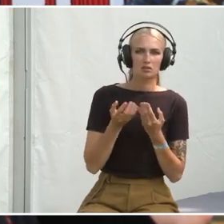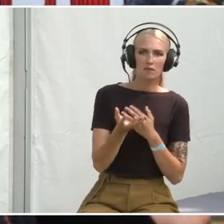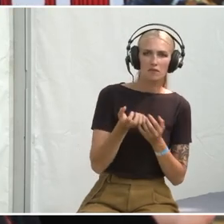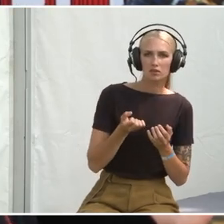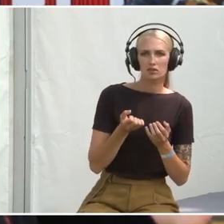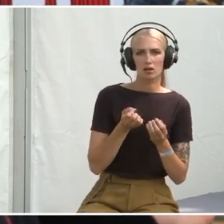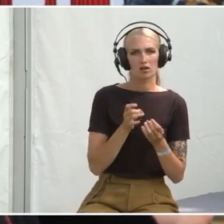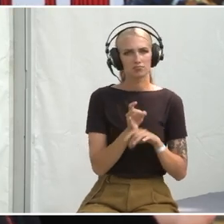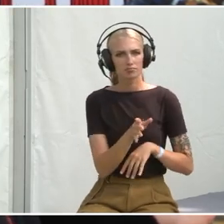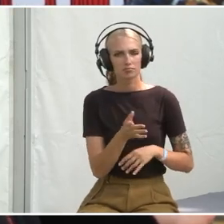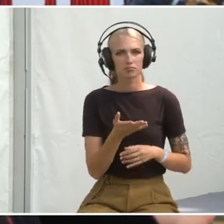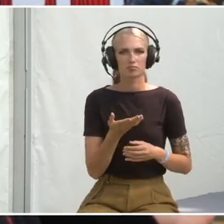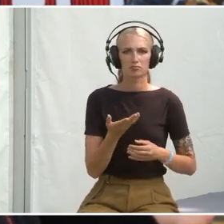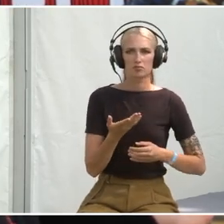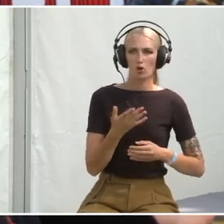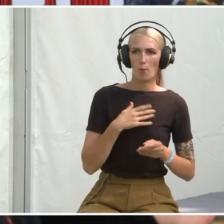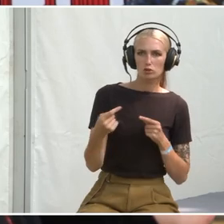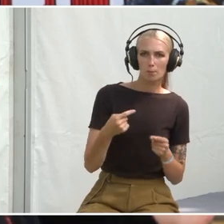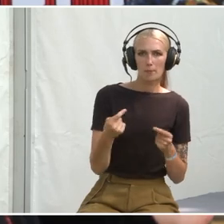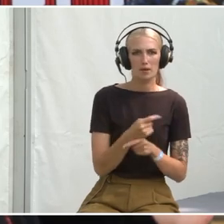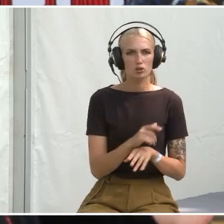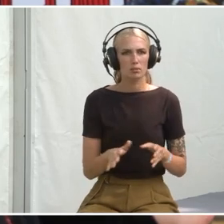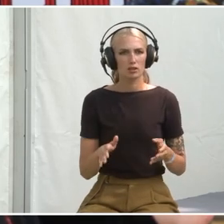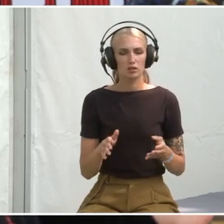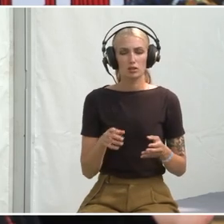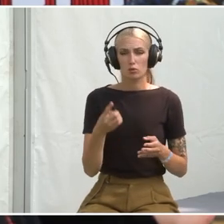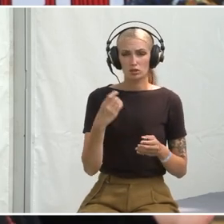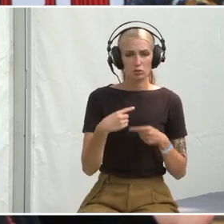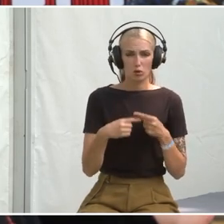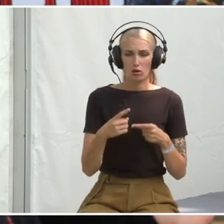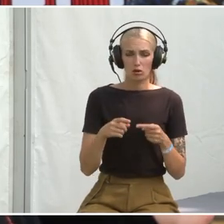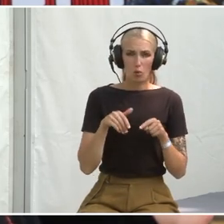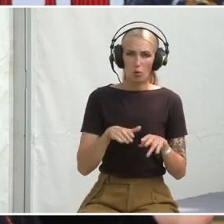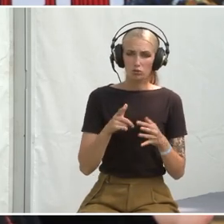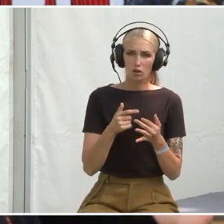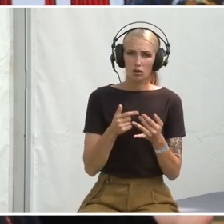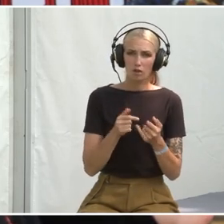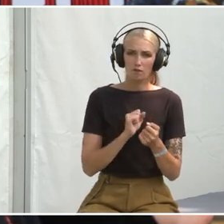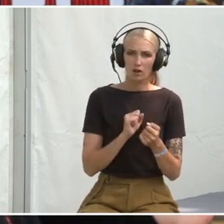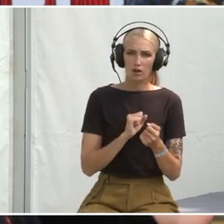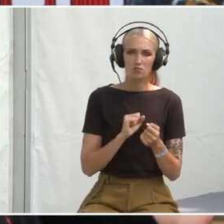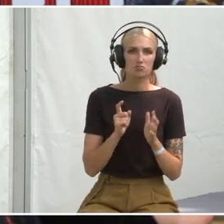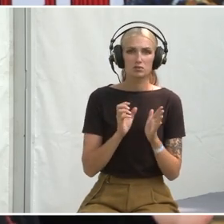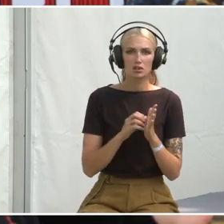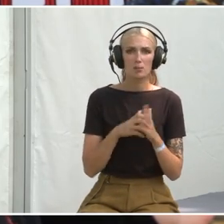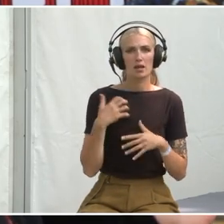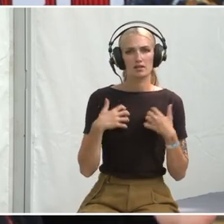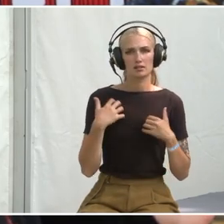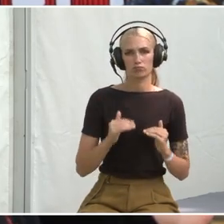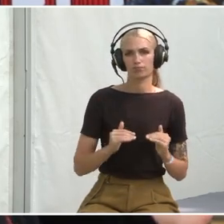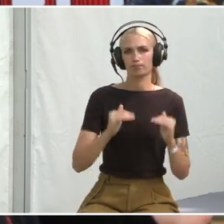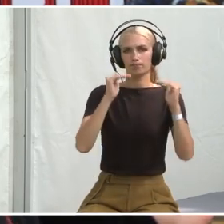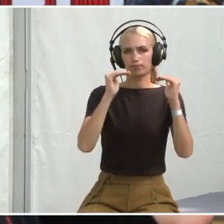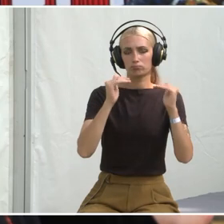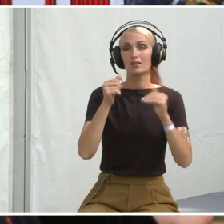it's actually relevant to you or not. So I feel like this has already raised the stress levels. For Estonian case, I feel like